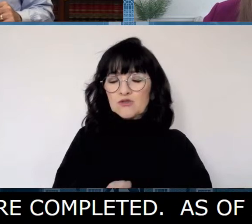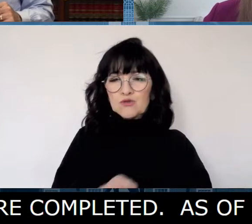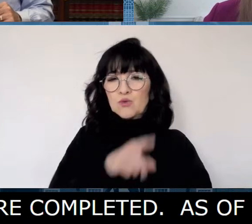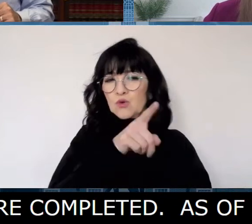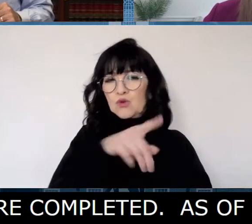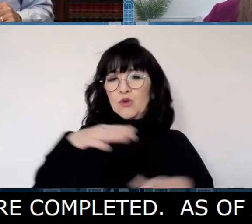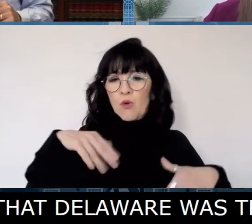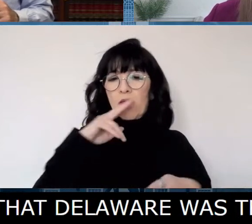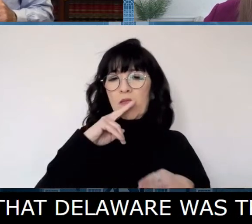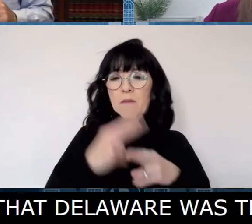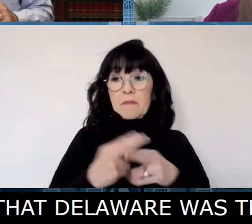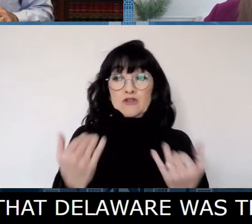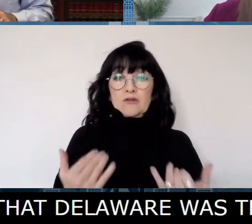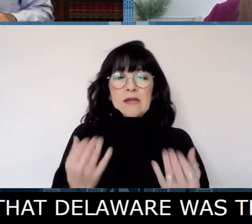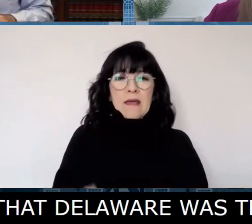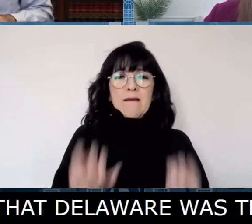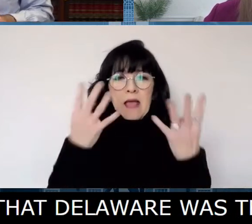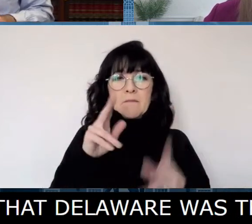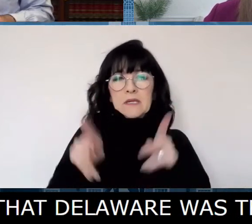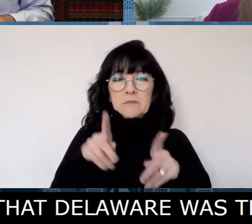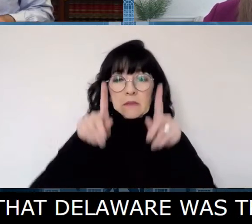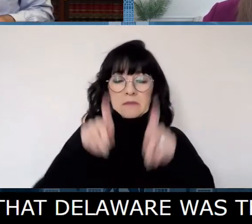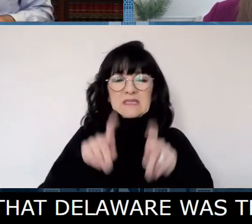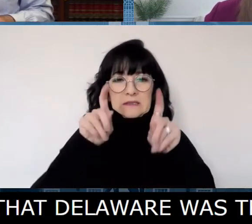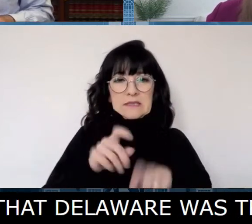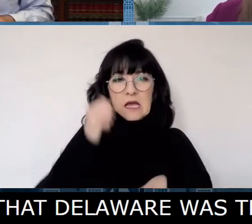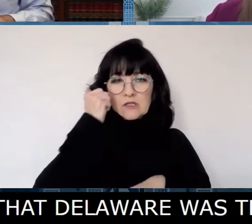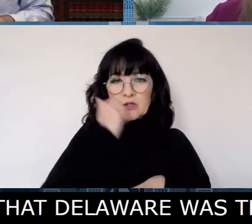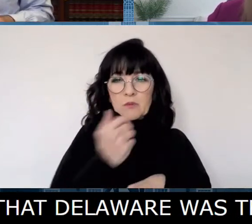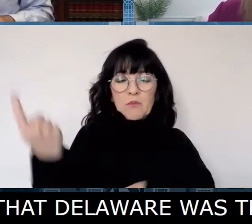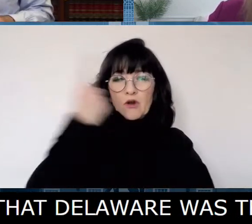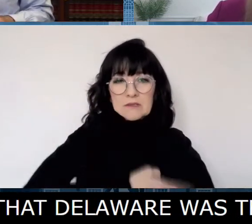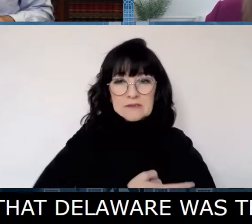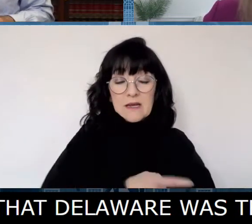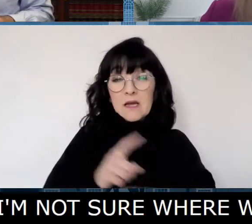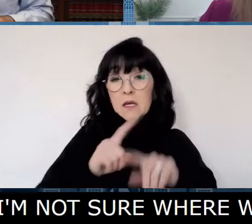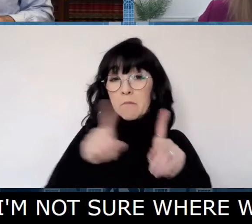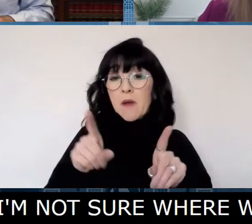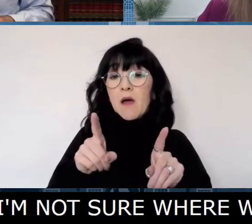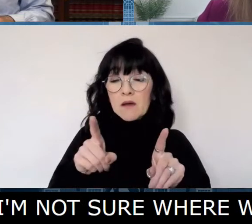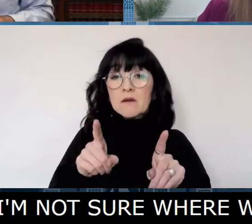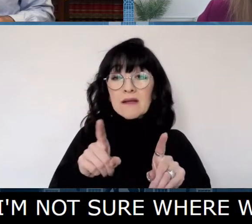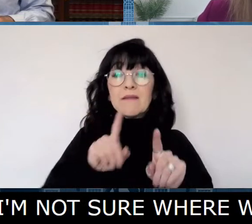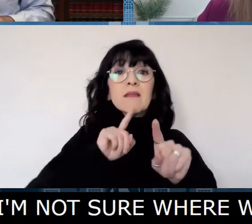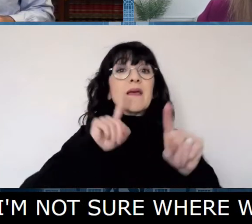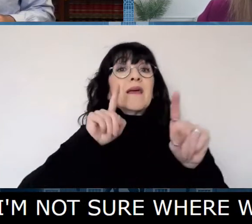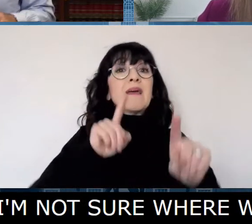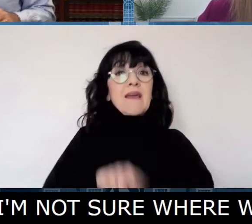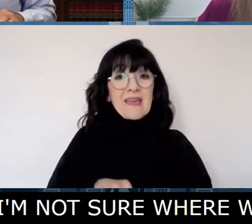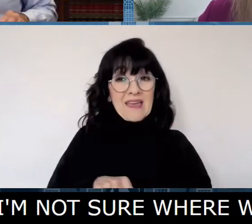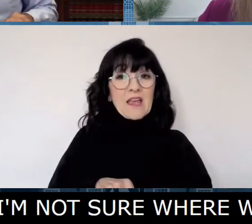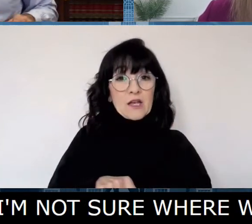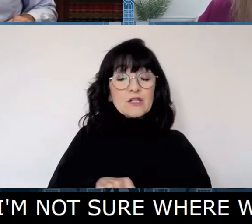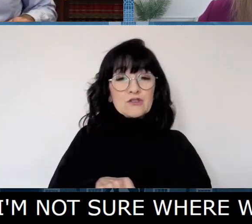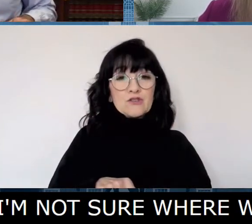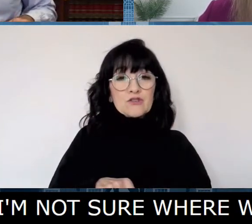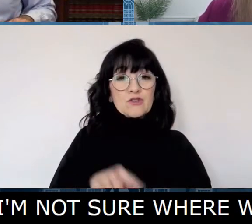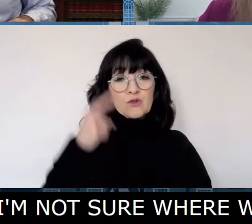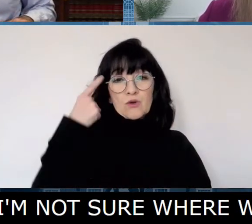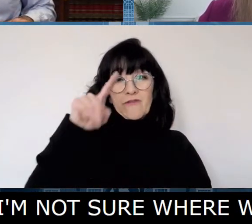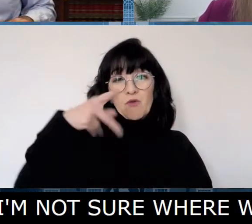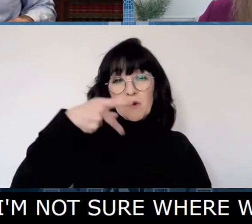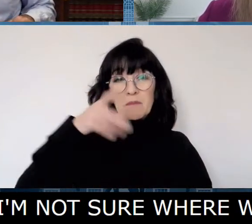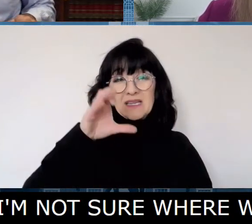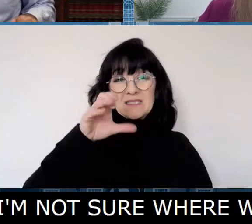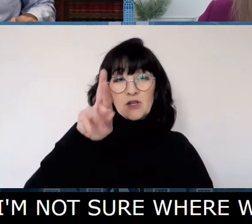slideshow. The response time for test results, PCR tests, is an average of 3, 4,